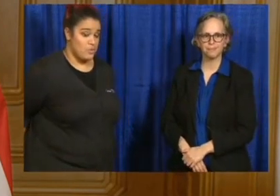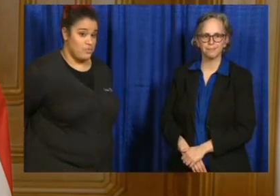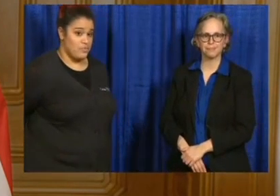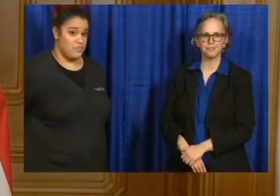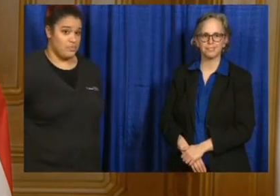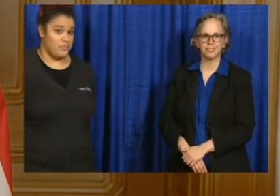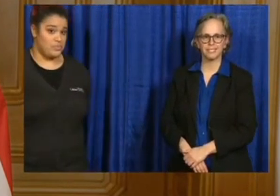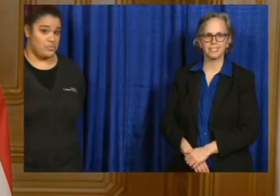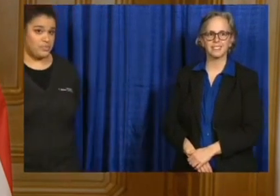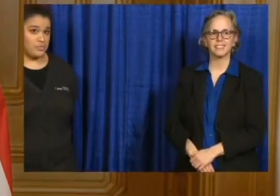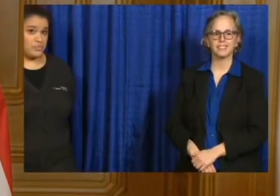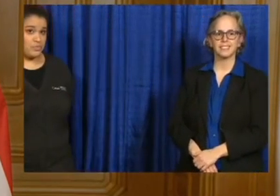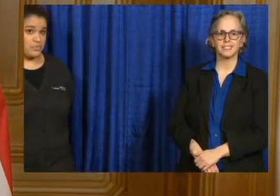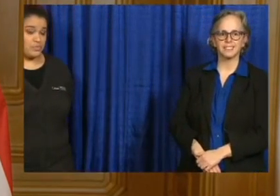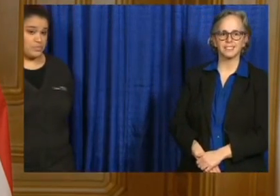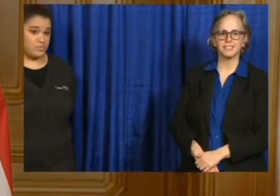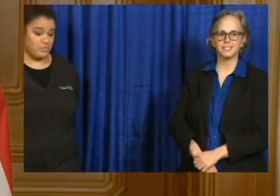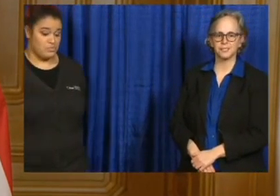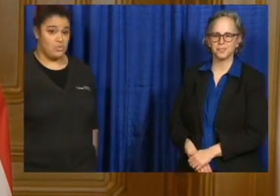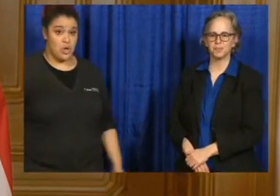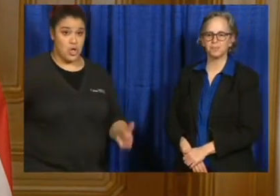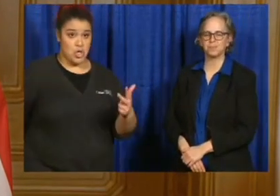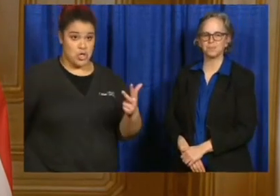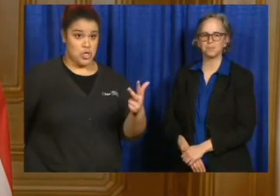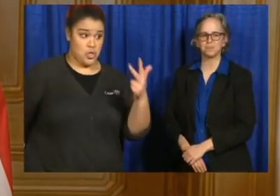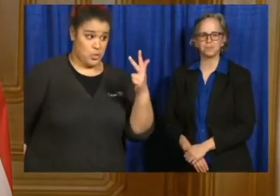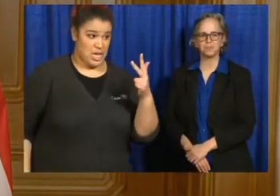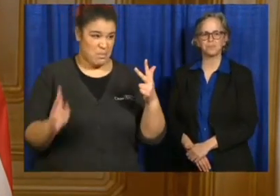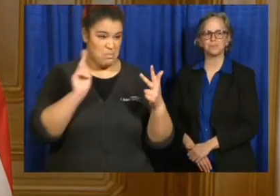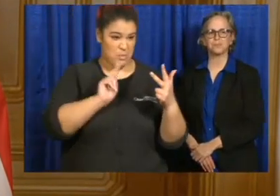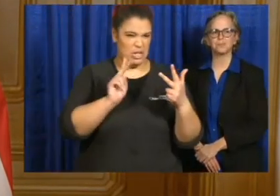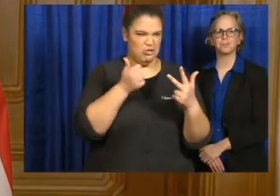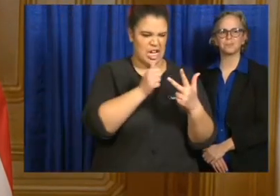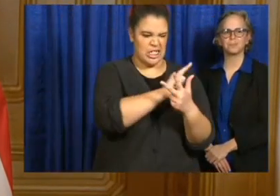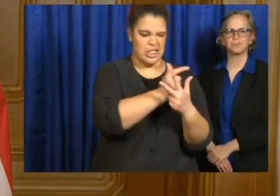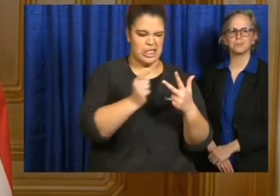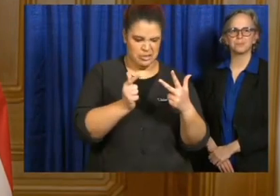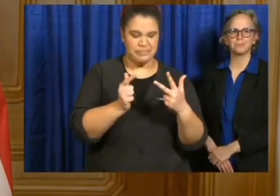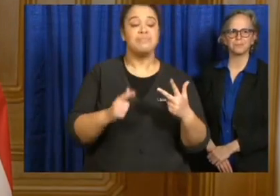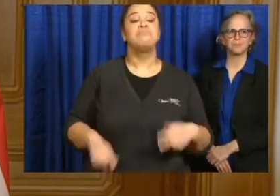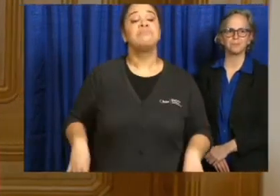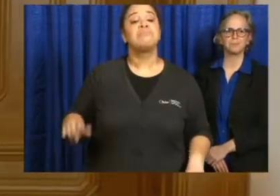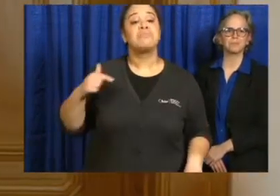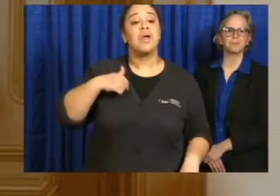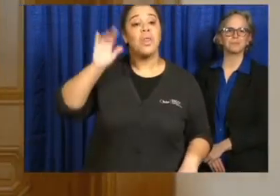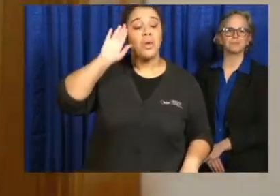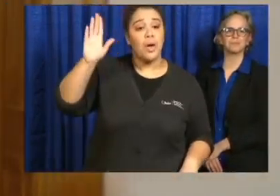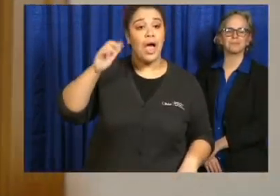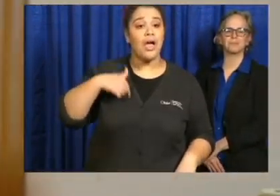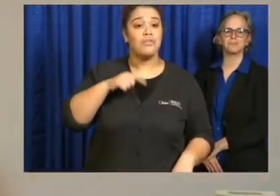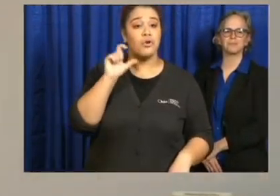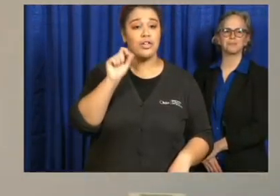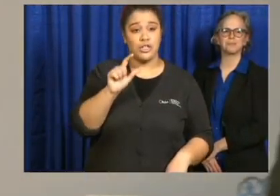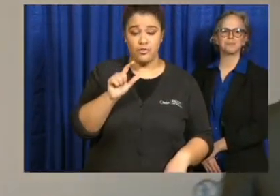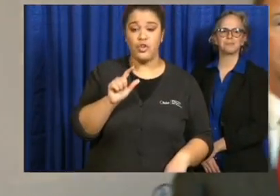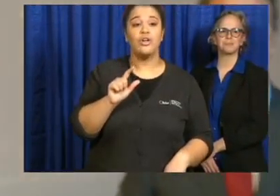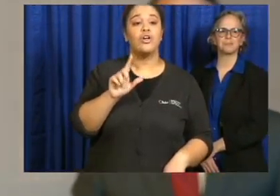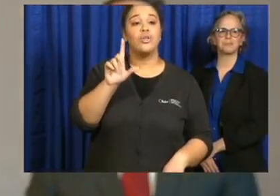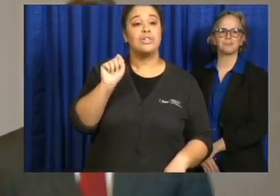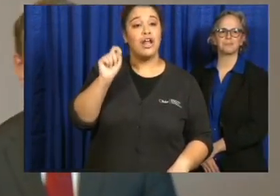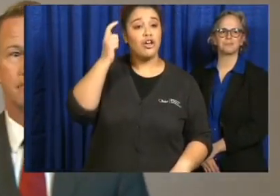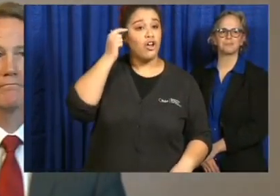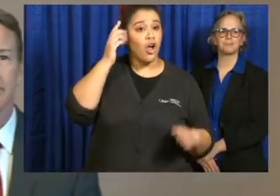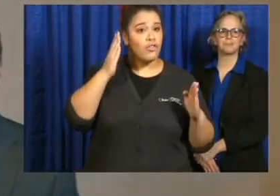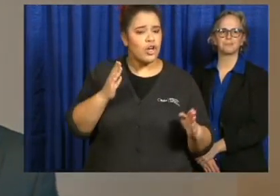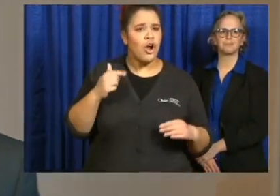as we can do it. So. Kevin Landers, WBNS 10 TV. This question is for Lieutenant Governor Houston. It was reported today that you had